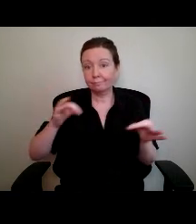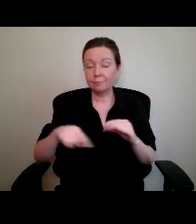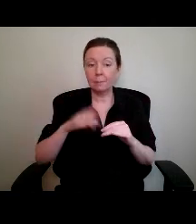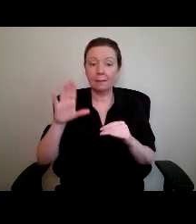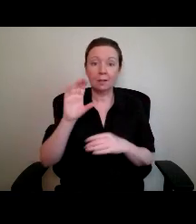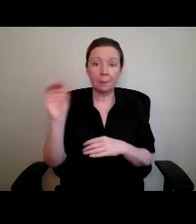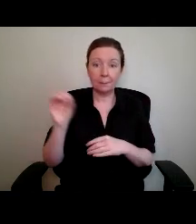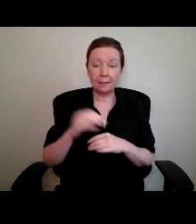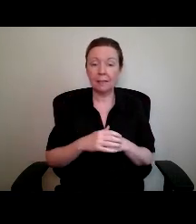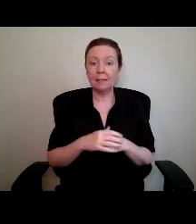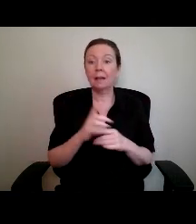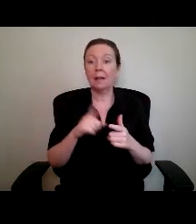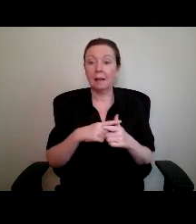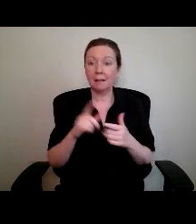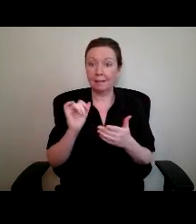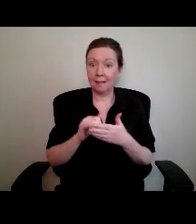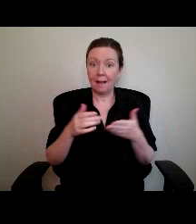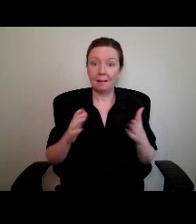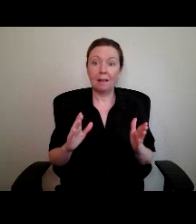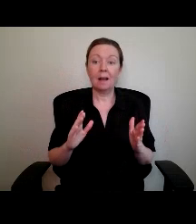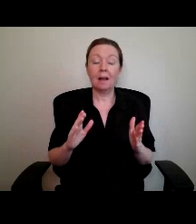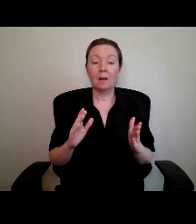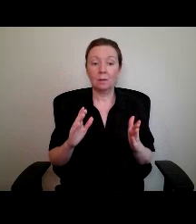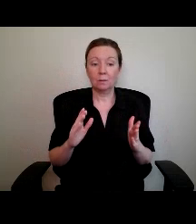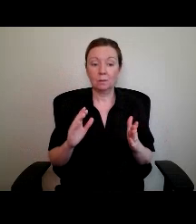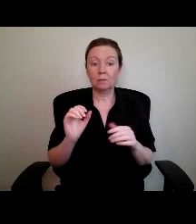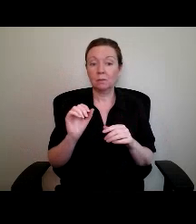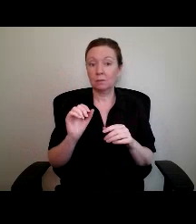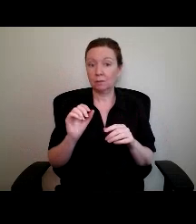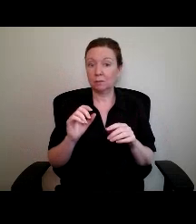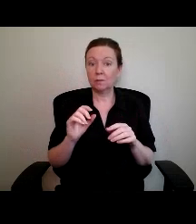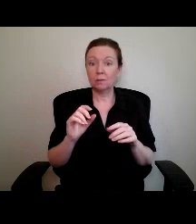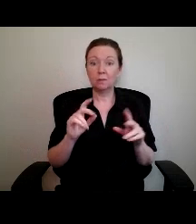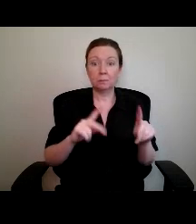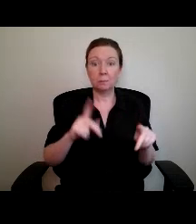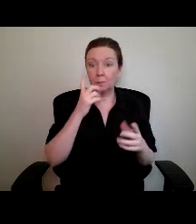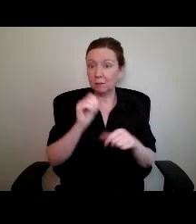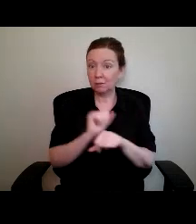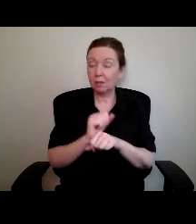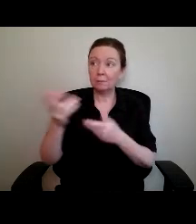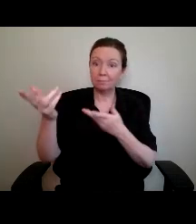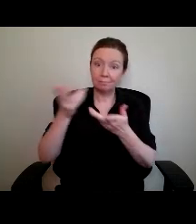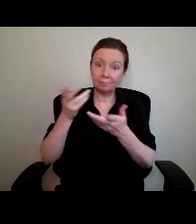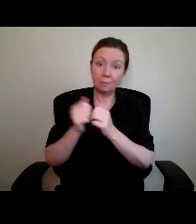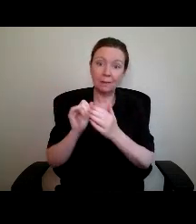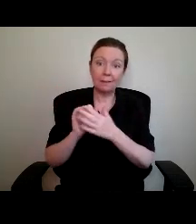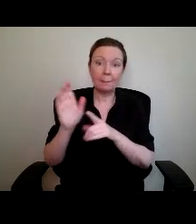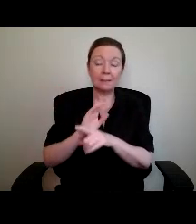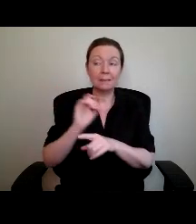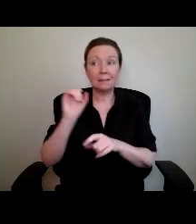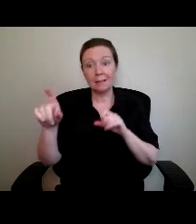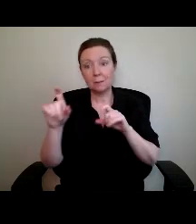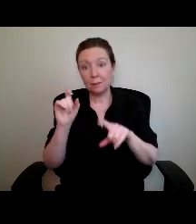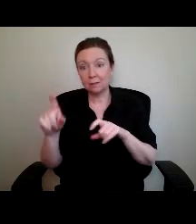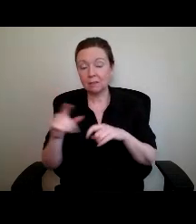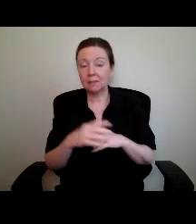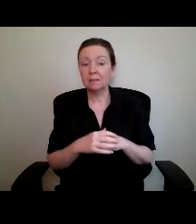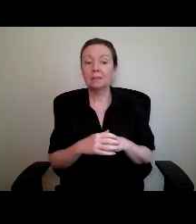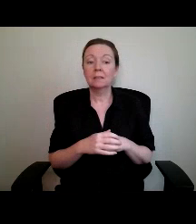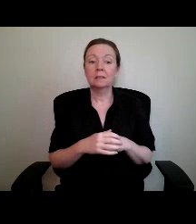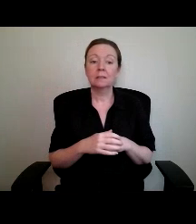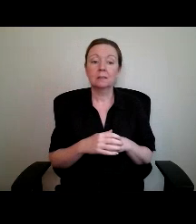company, and then that allows for job seekers to interact with that business, ask questions,